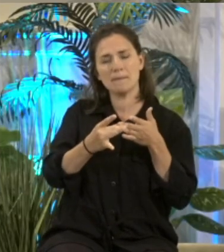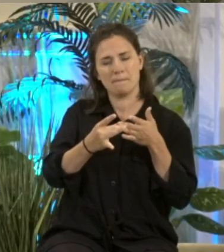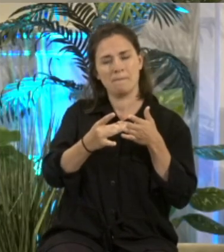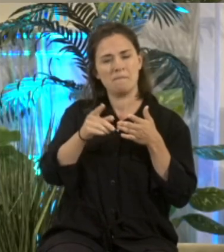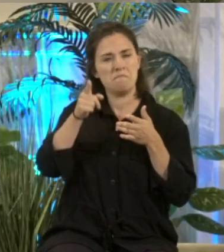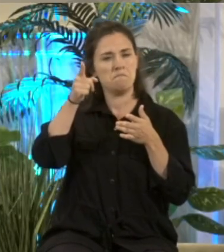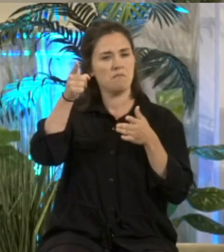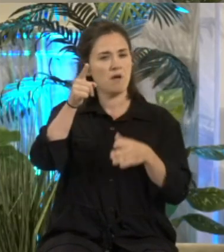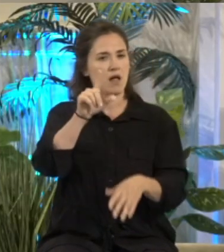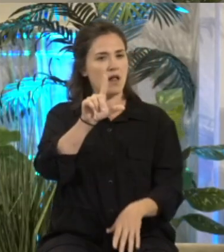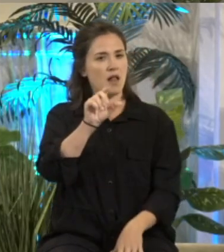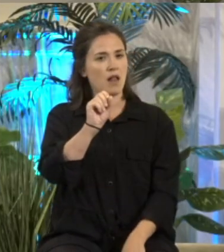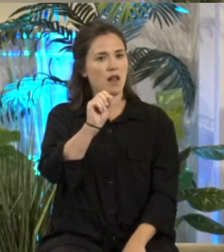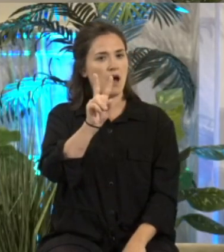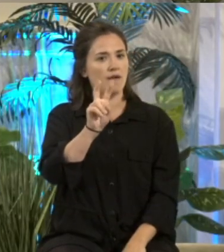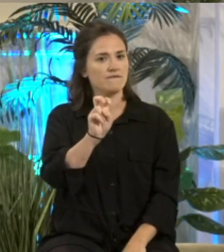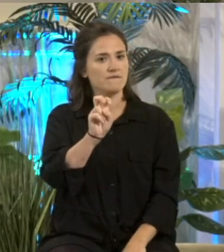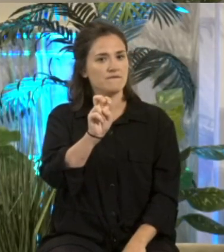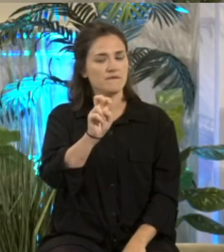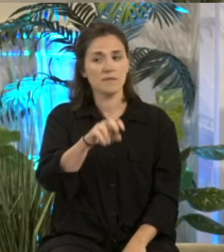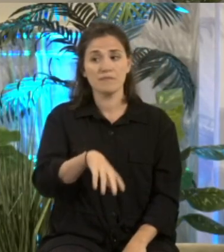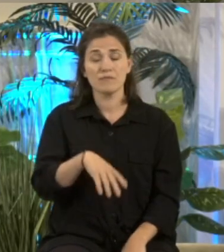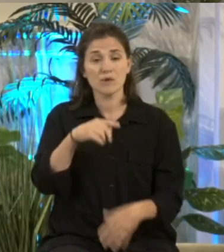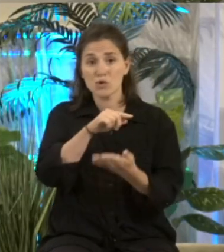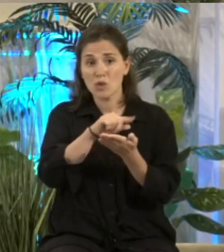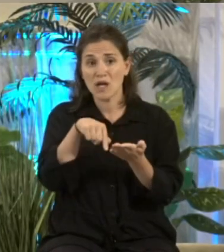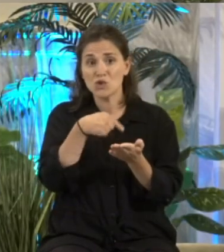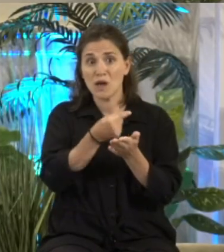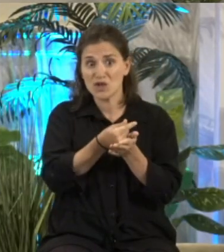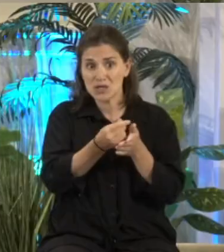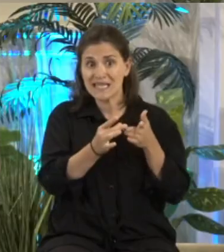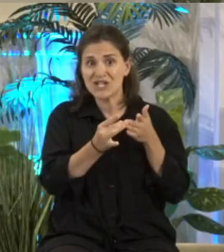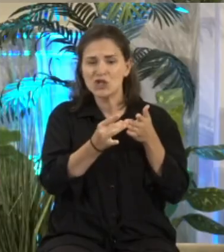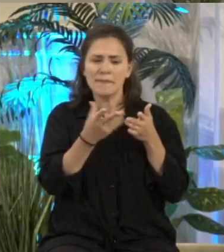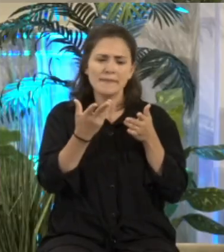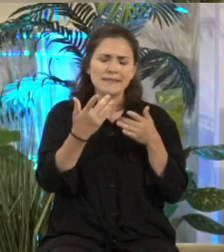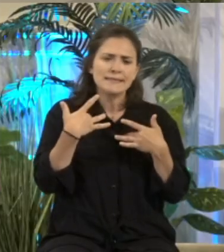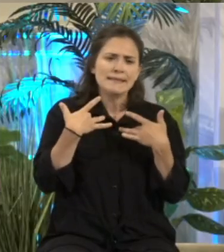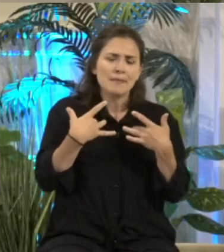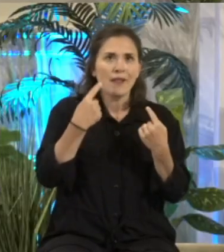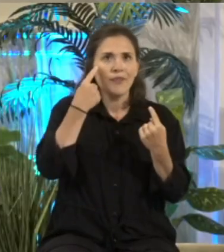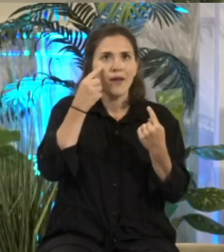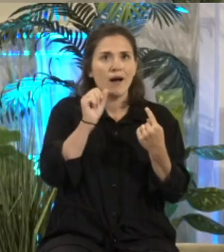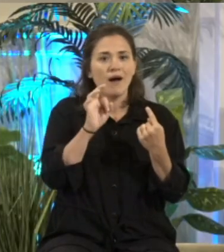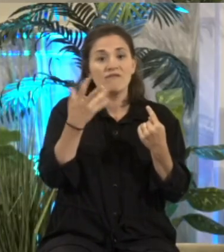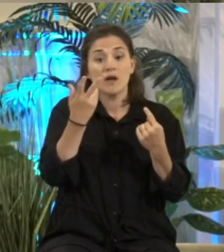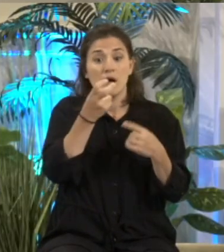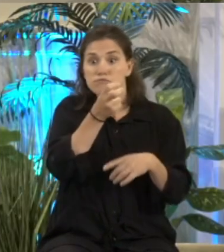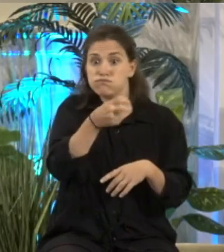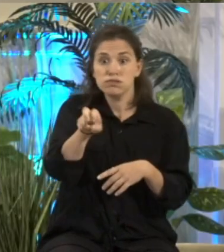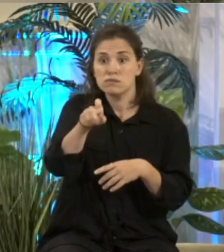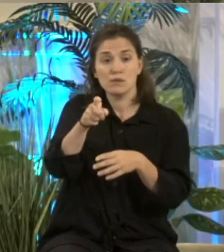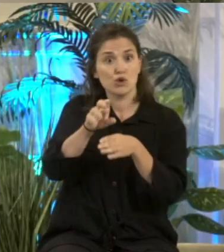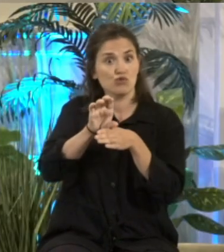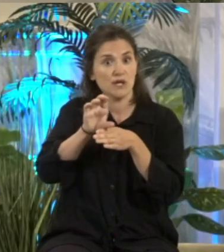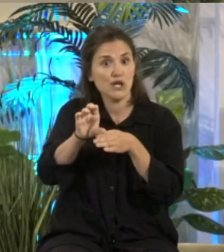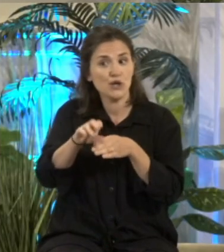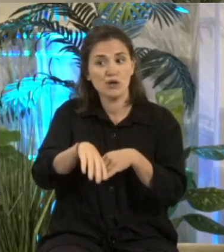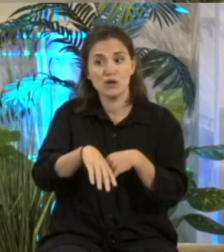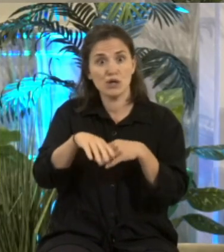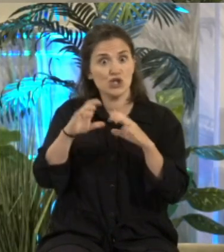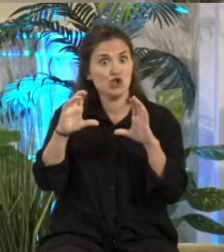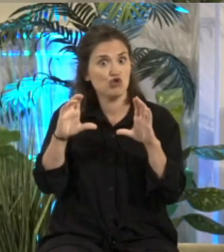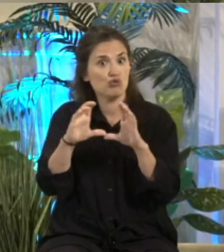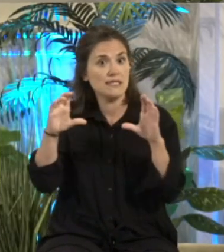Graduation is often framed as the launch into a career, or the next degree, or the first